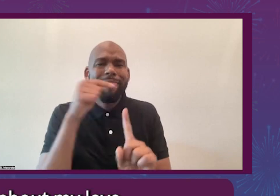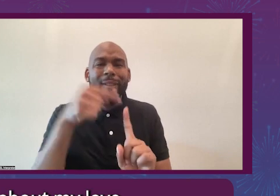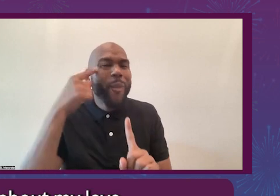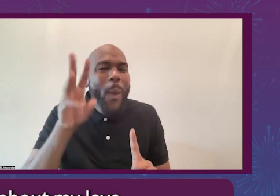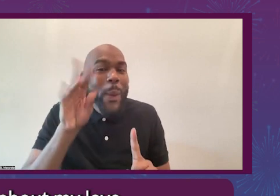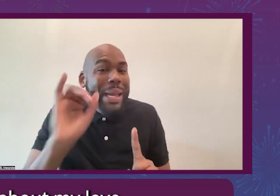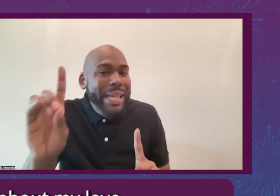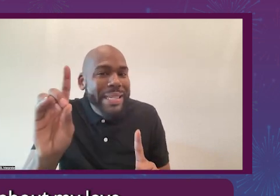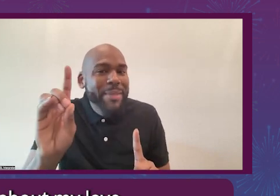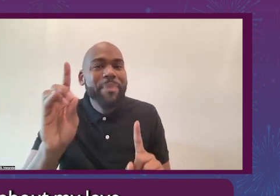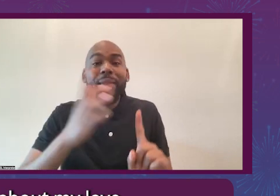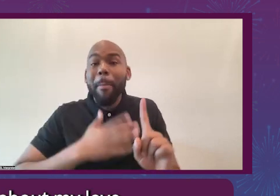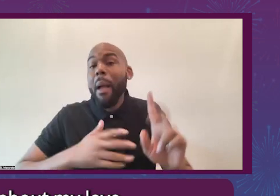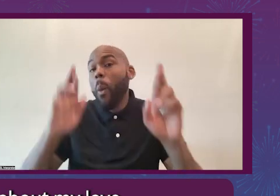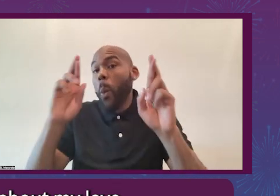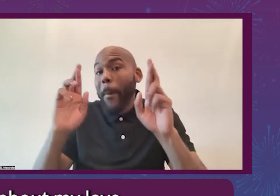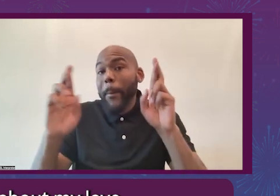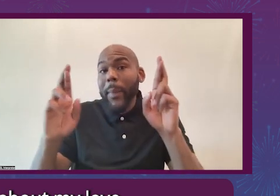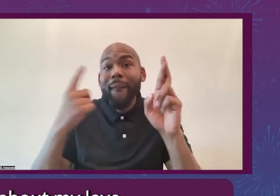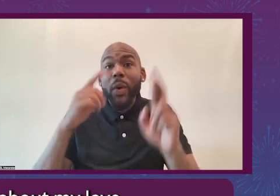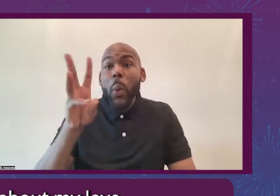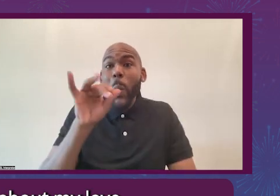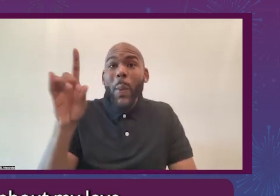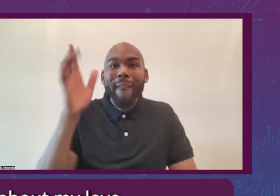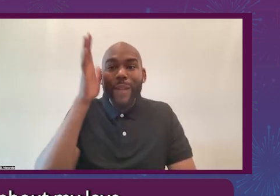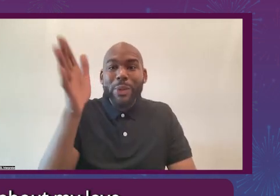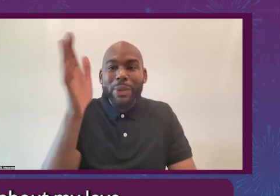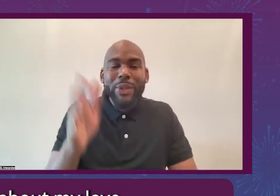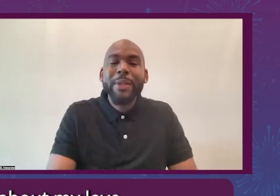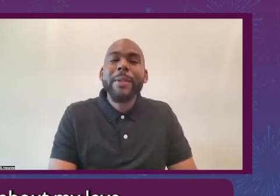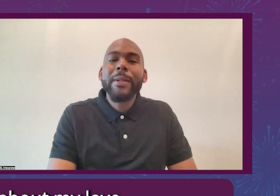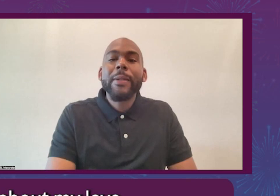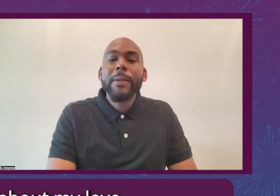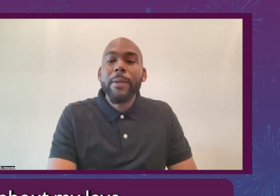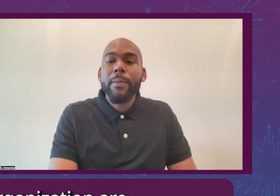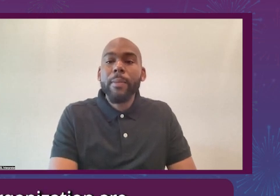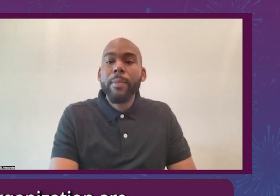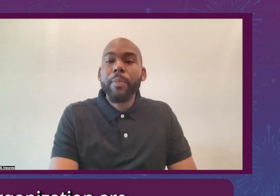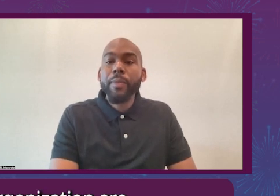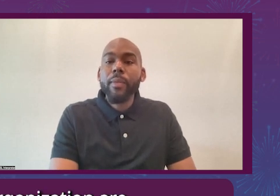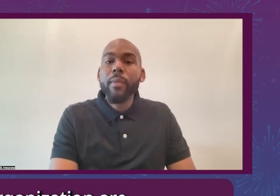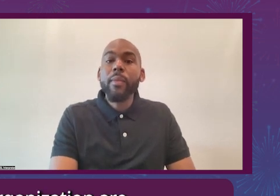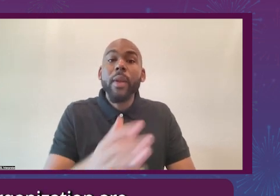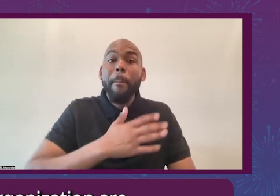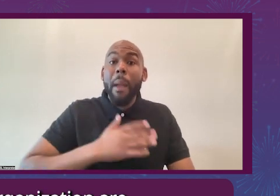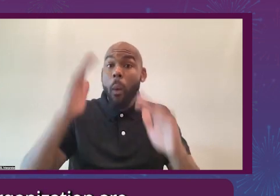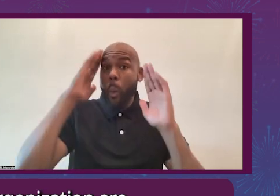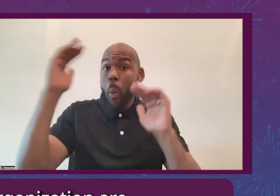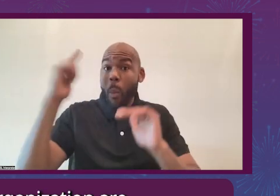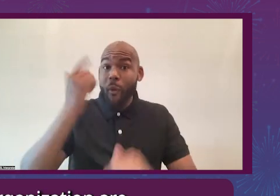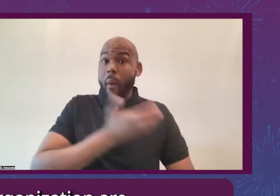WID and my hopes for WID's future, and my hopes for